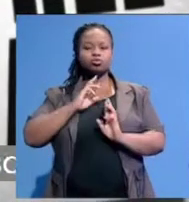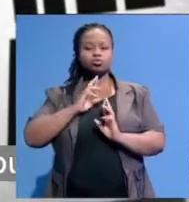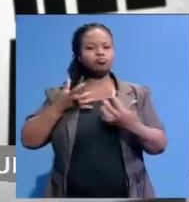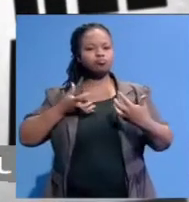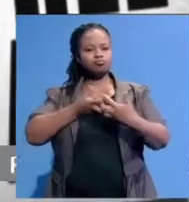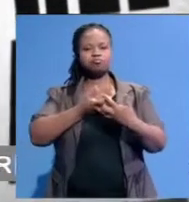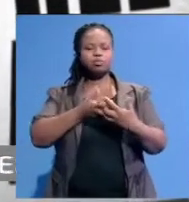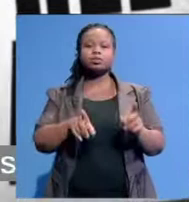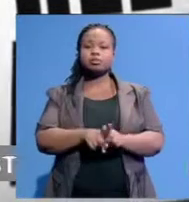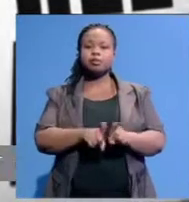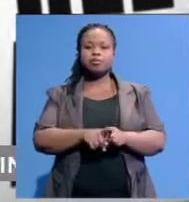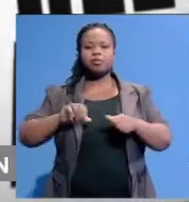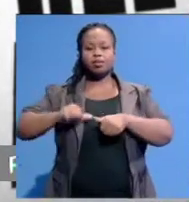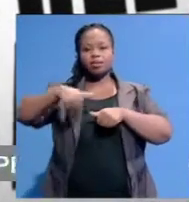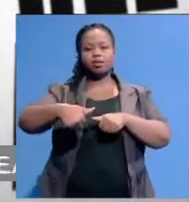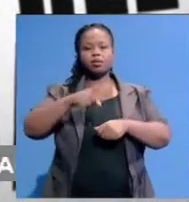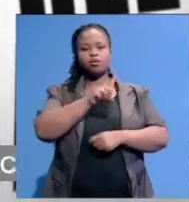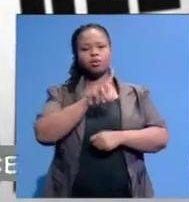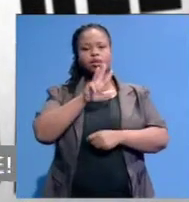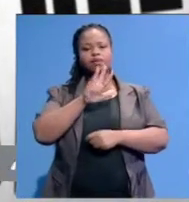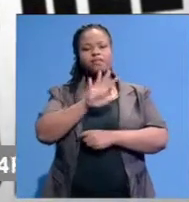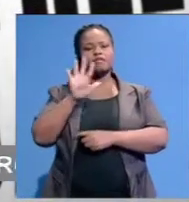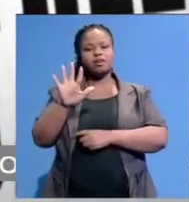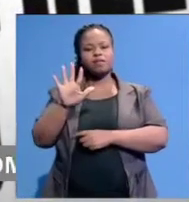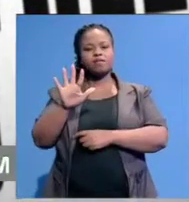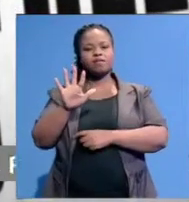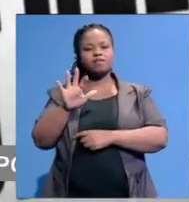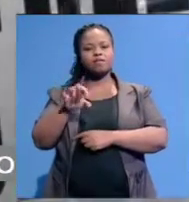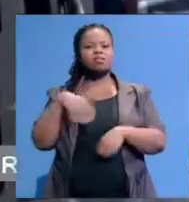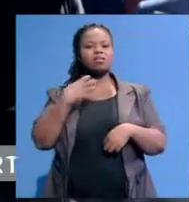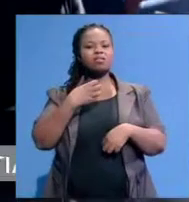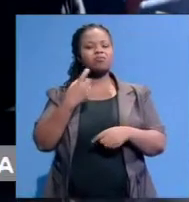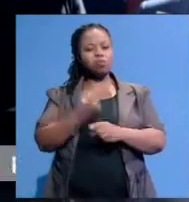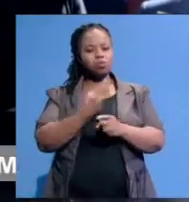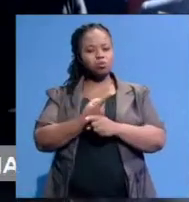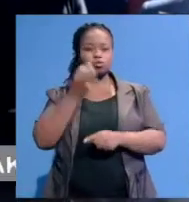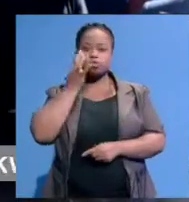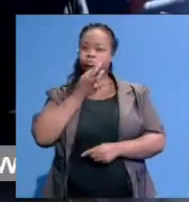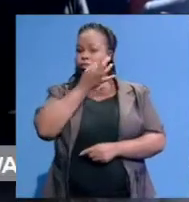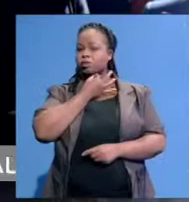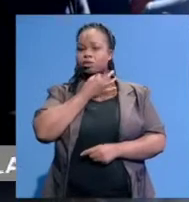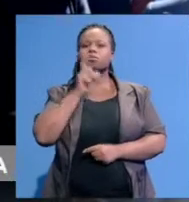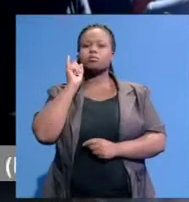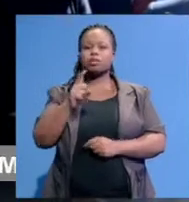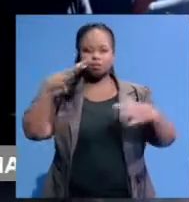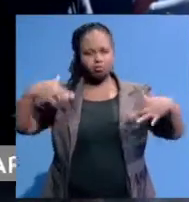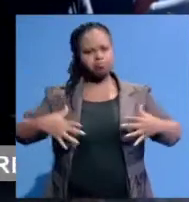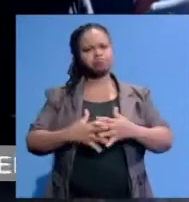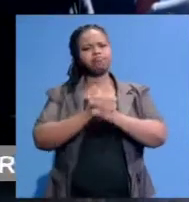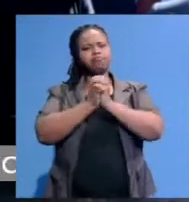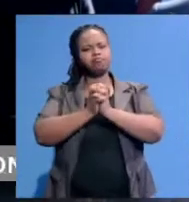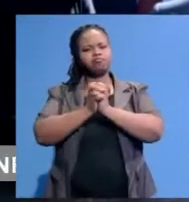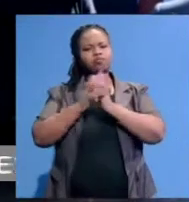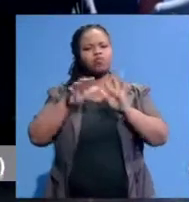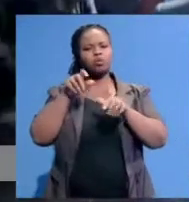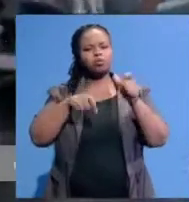in 1955, the Freedom Charter then spoke about there must be a need for peace and friendship among nations of the